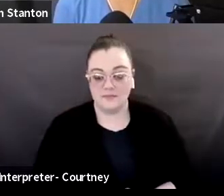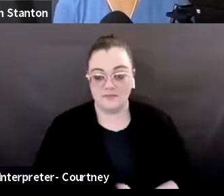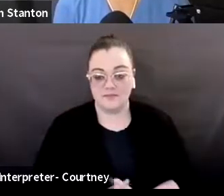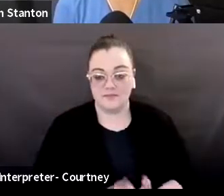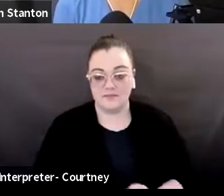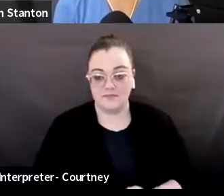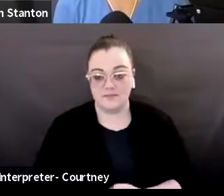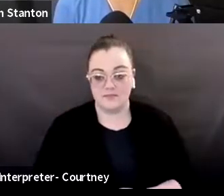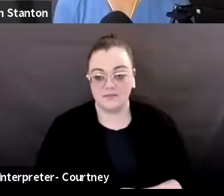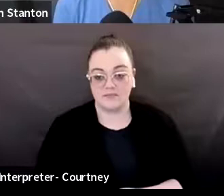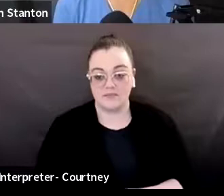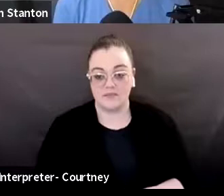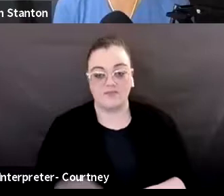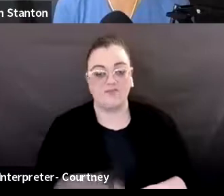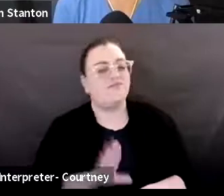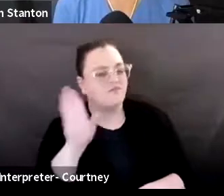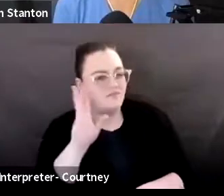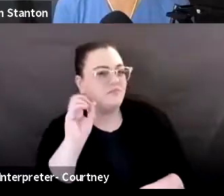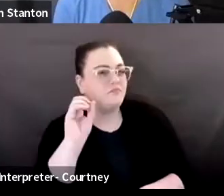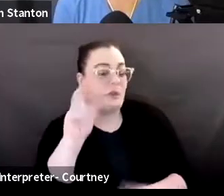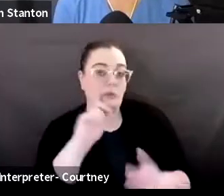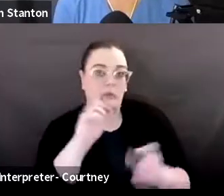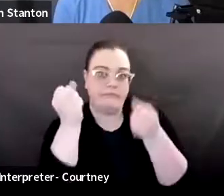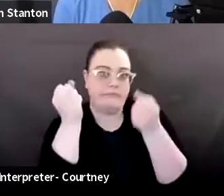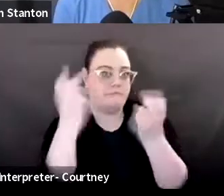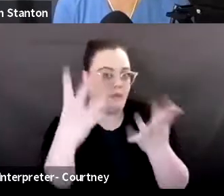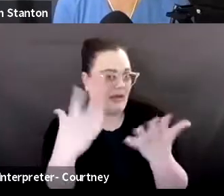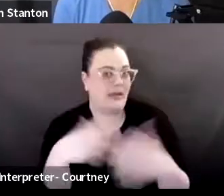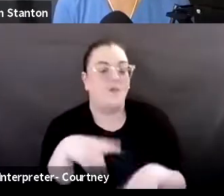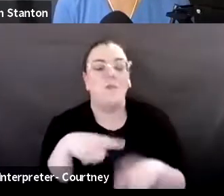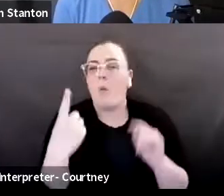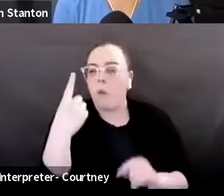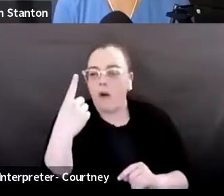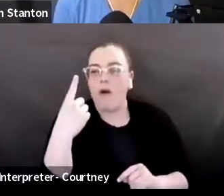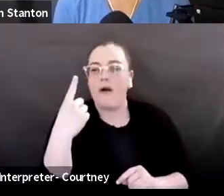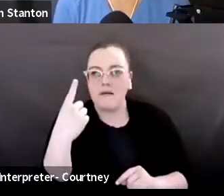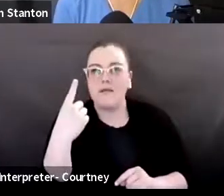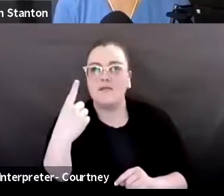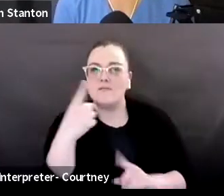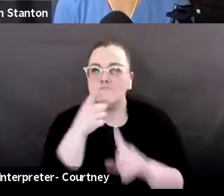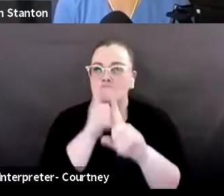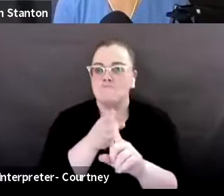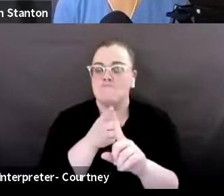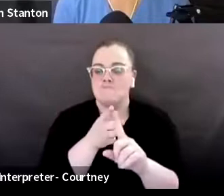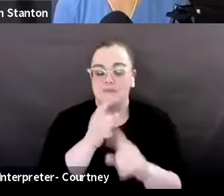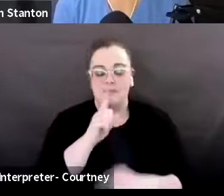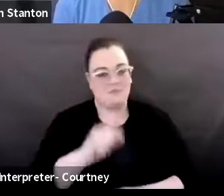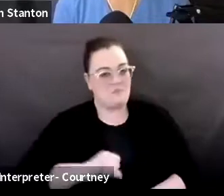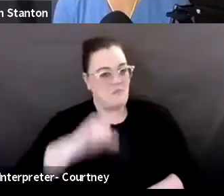I'll go first, I guess. There's been so many, but one of the ones that I'm particularly proud